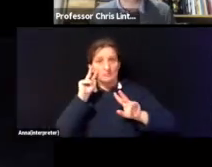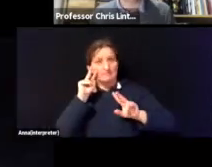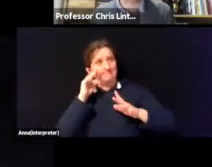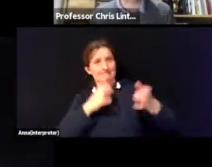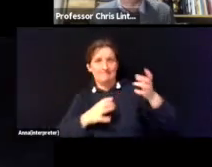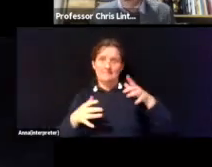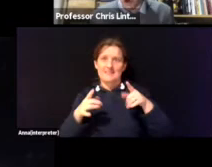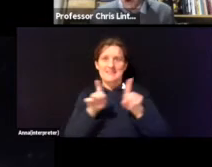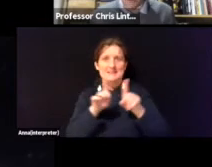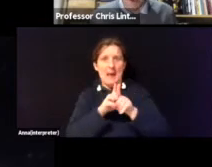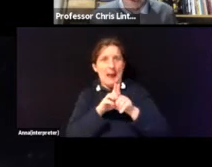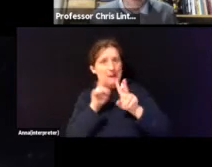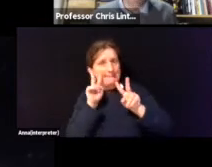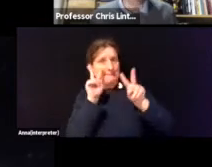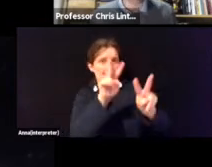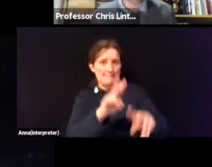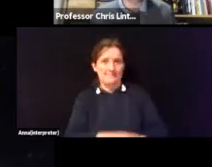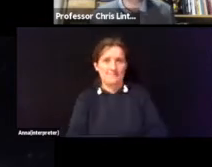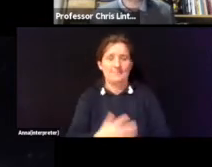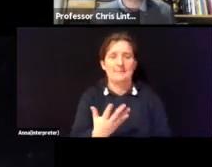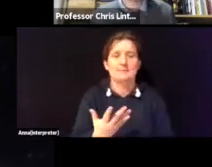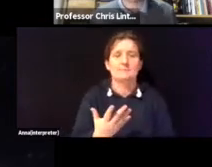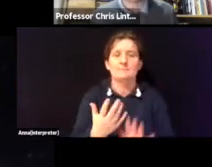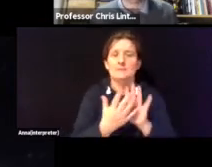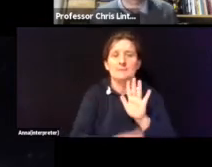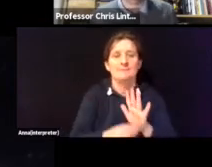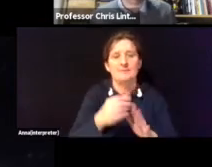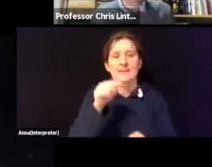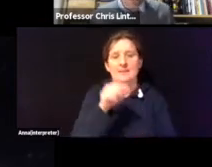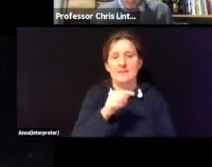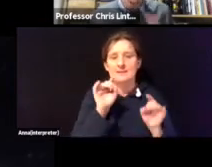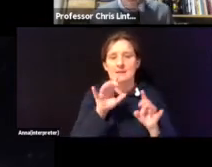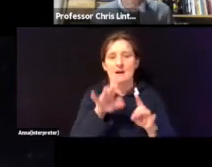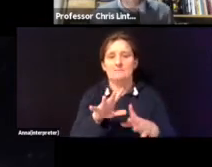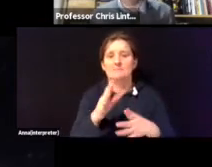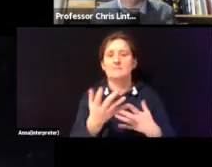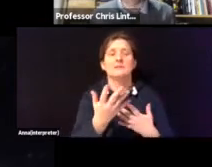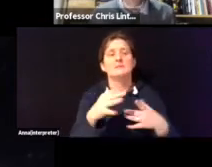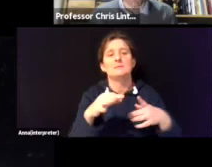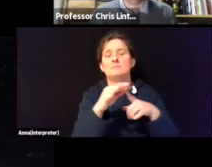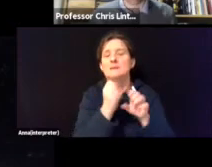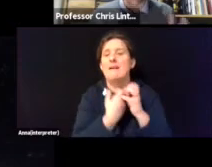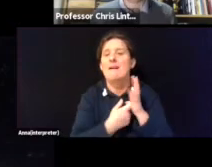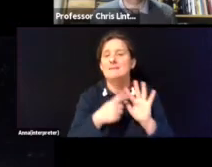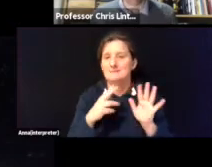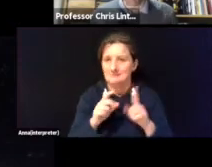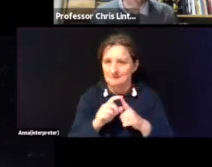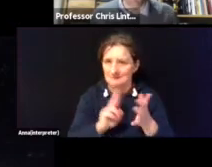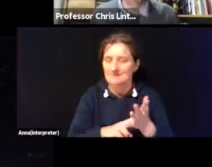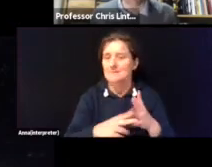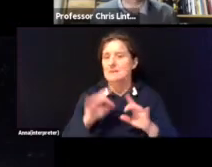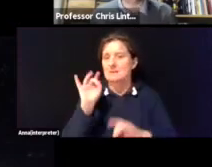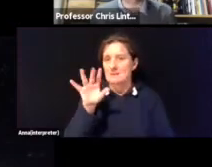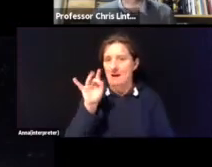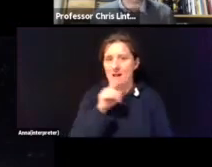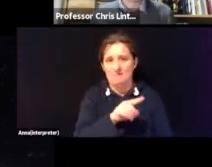an artist's impression of a star called Teegarden star. This is a small and hitherto